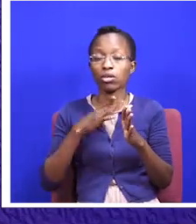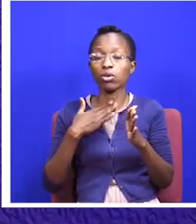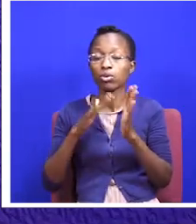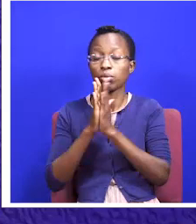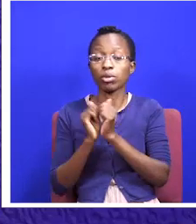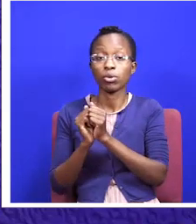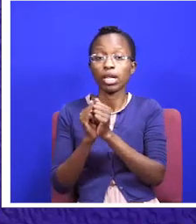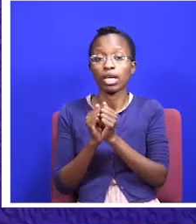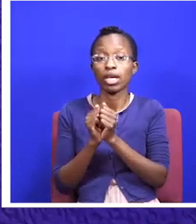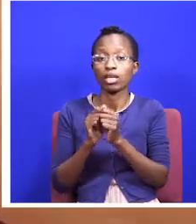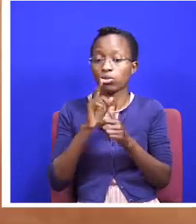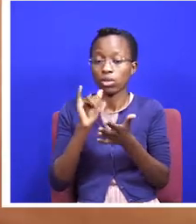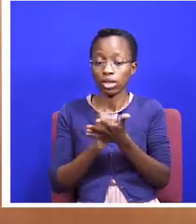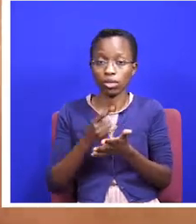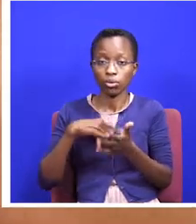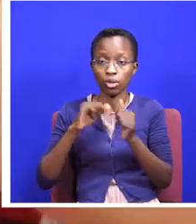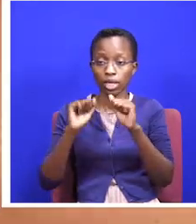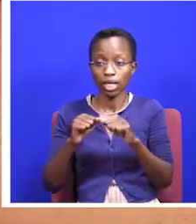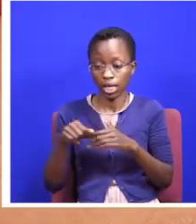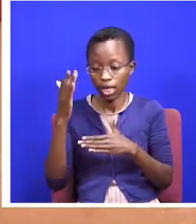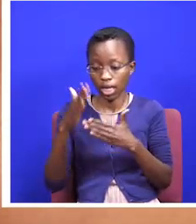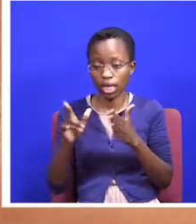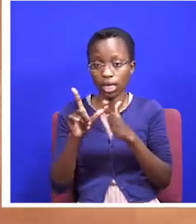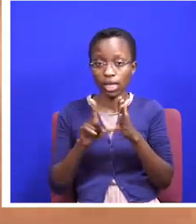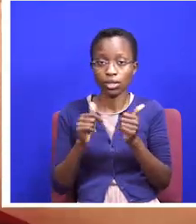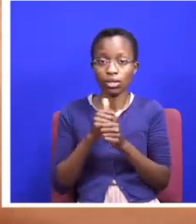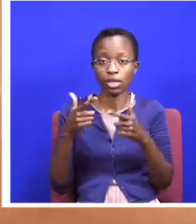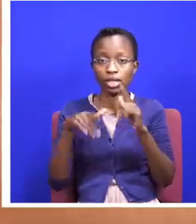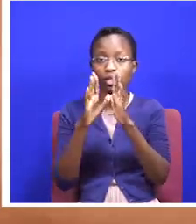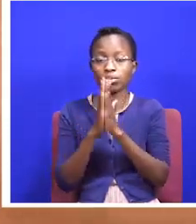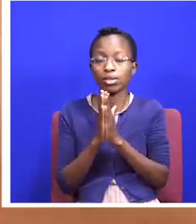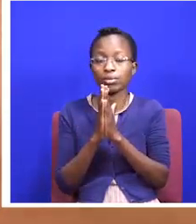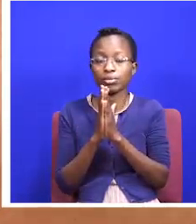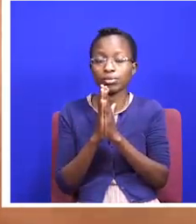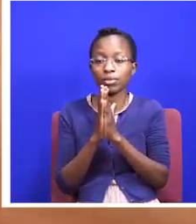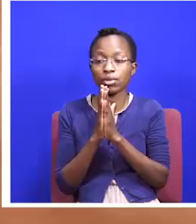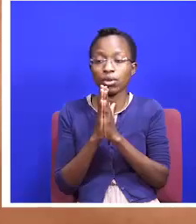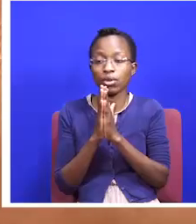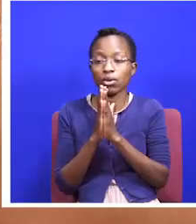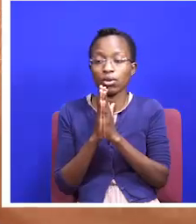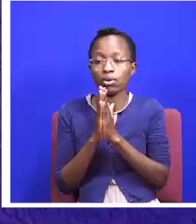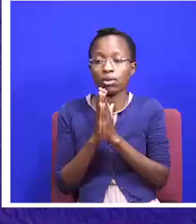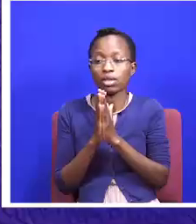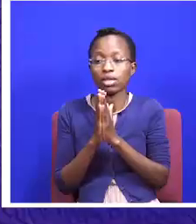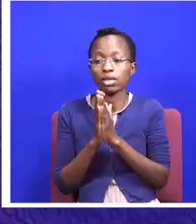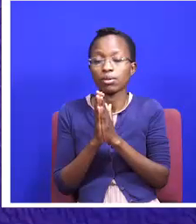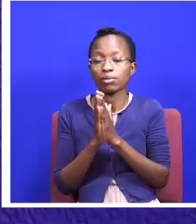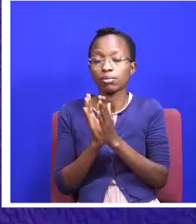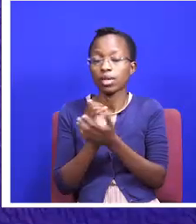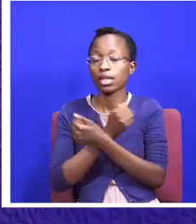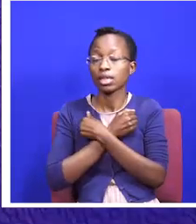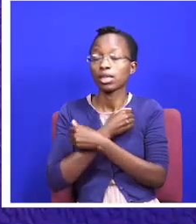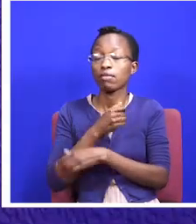We'd like to pray together so that we can end the lesson well. So let us pray. Our